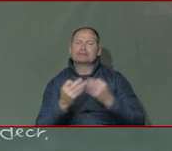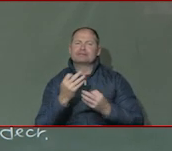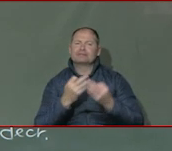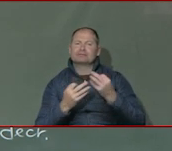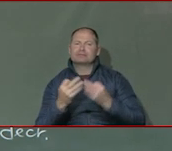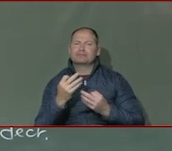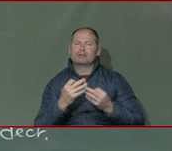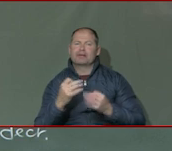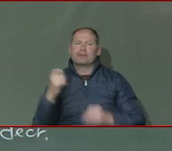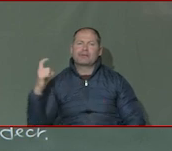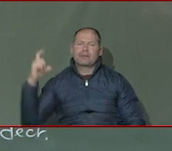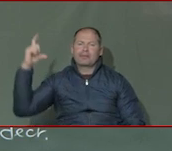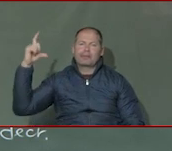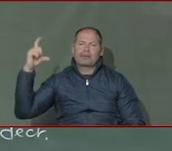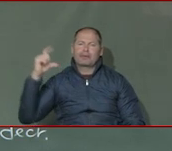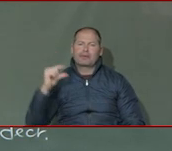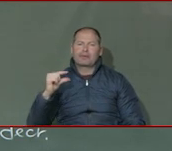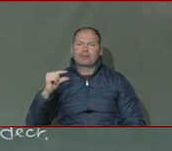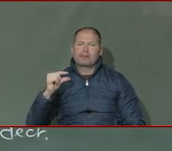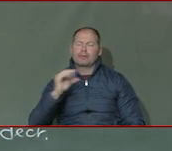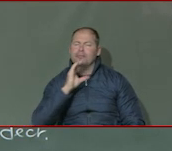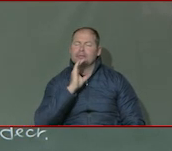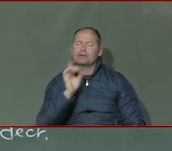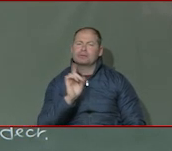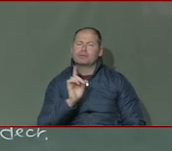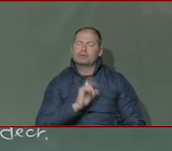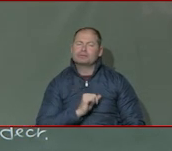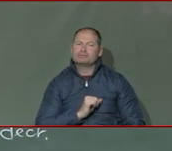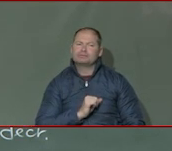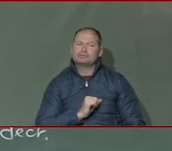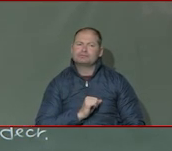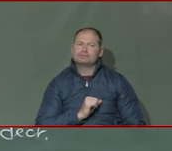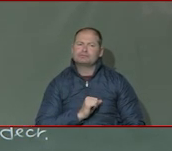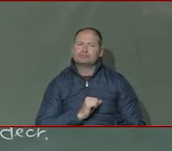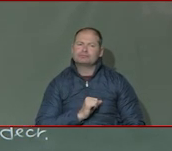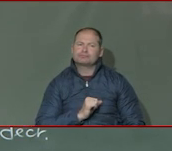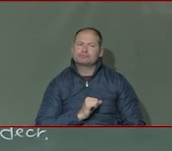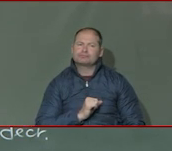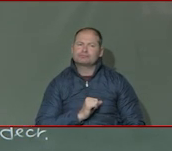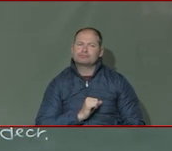know. What does it really mean?